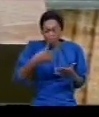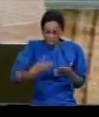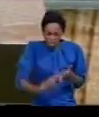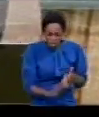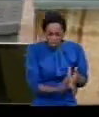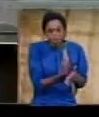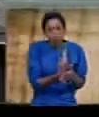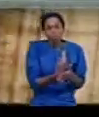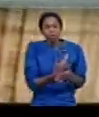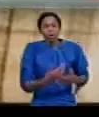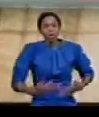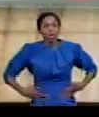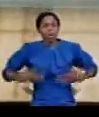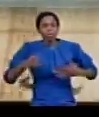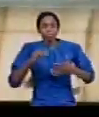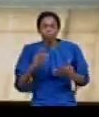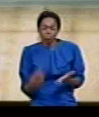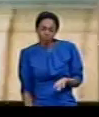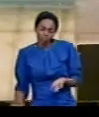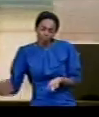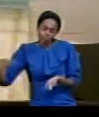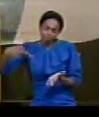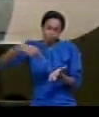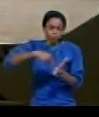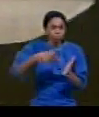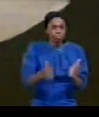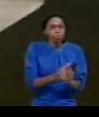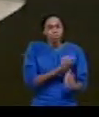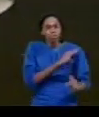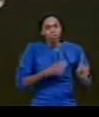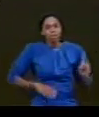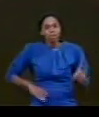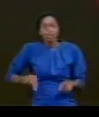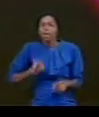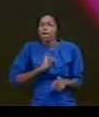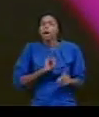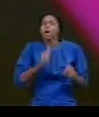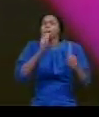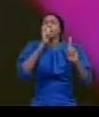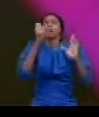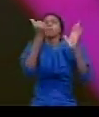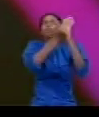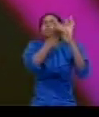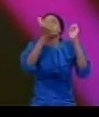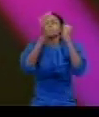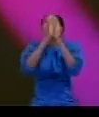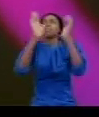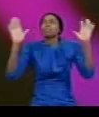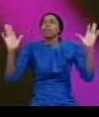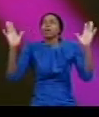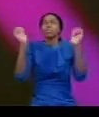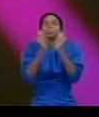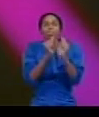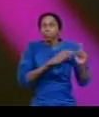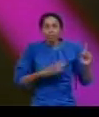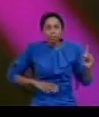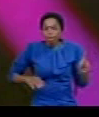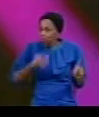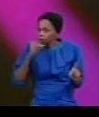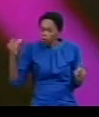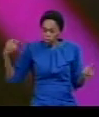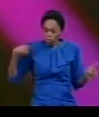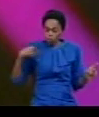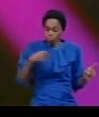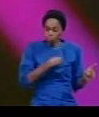with Christ. I am crucified with Christ. Not we are crucified